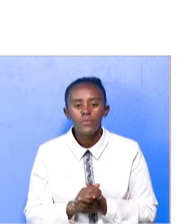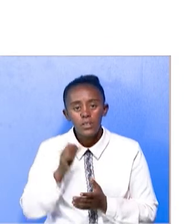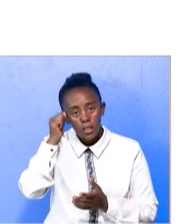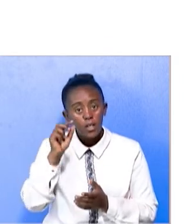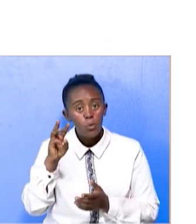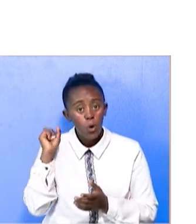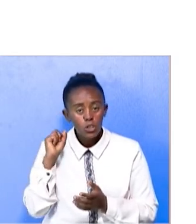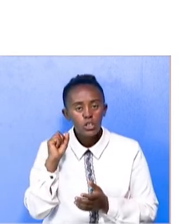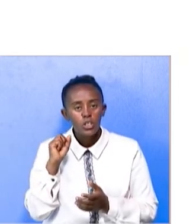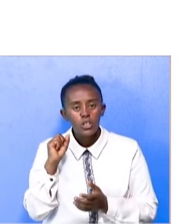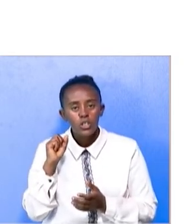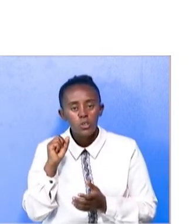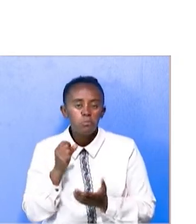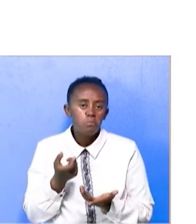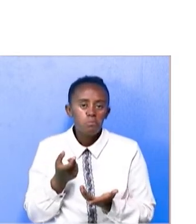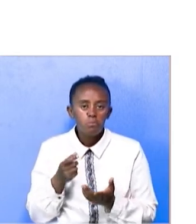jogging